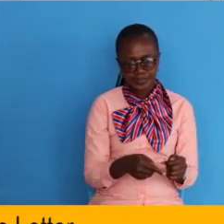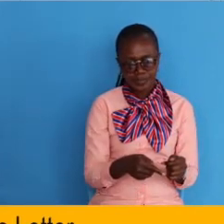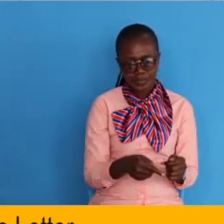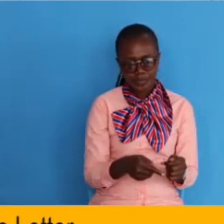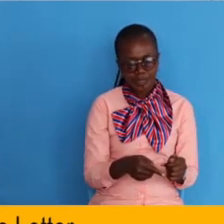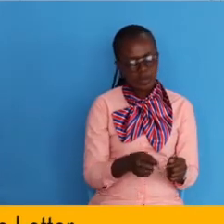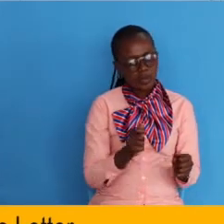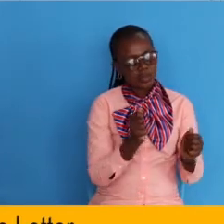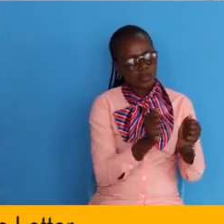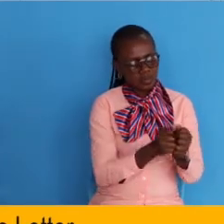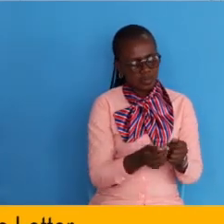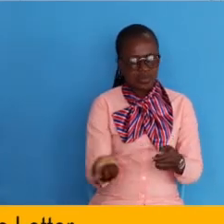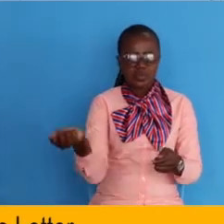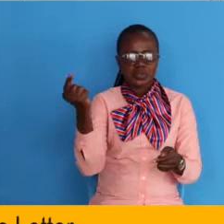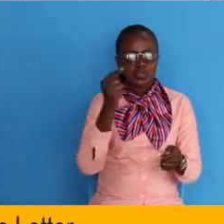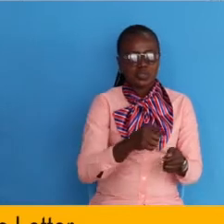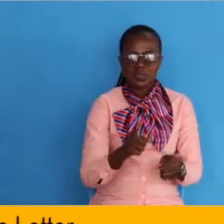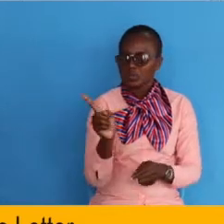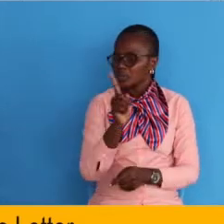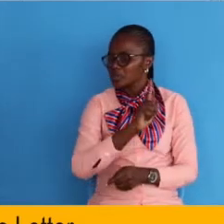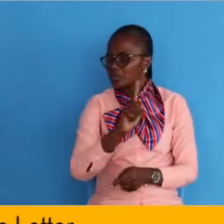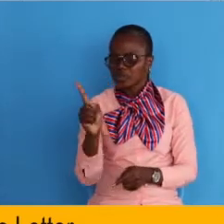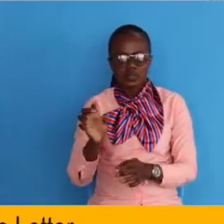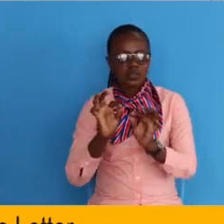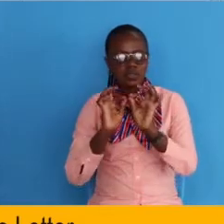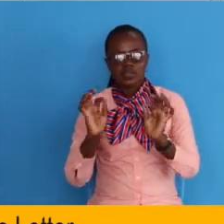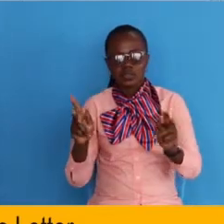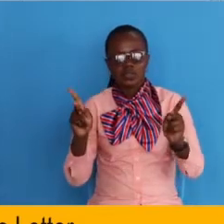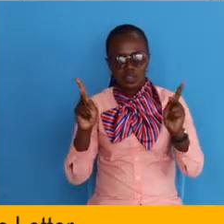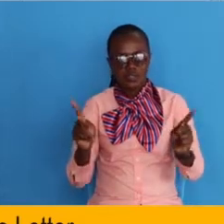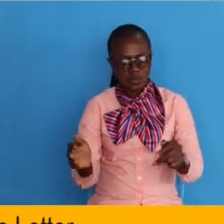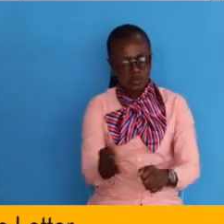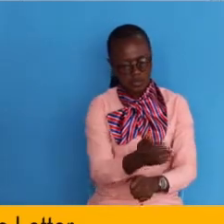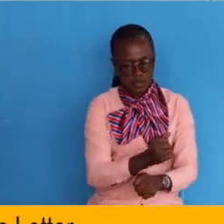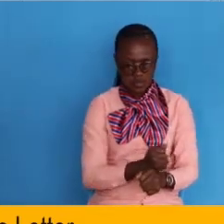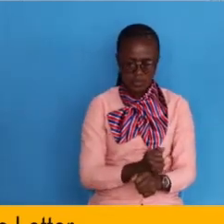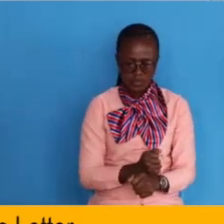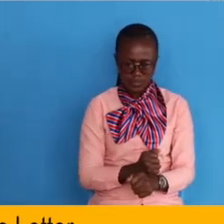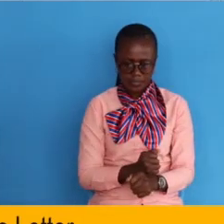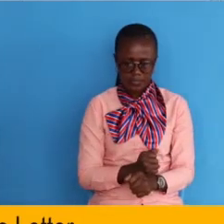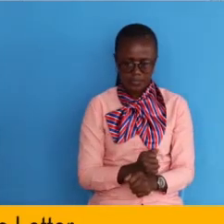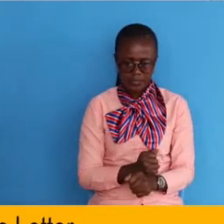been delivered is not the quality that you wanted. And which when you are to write the